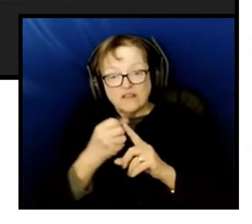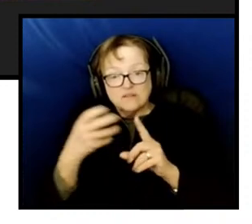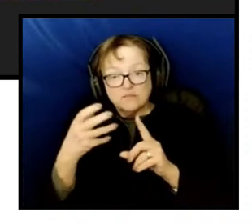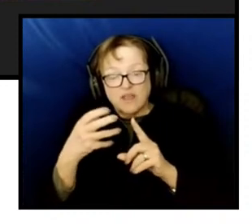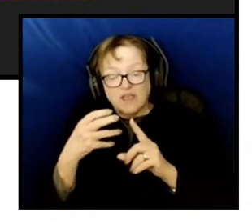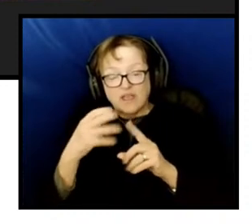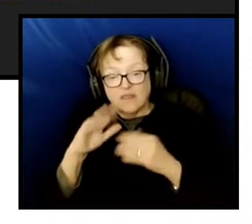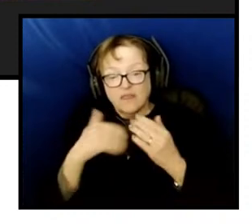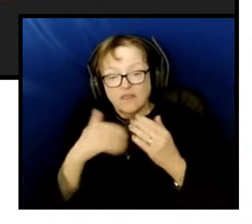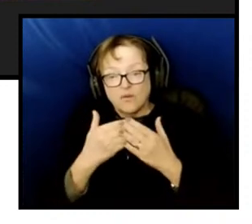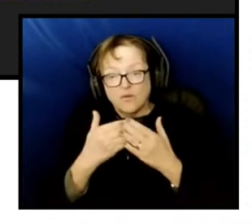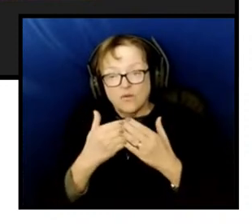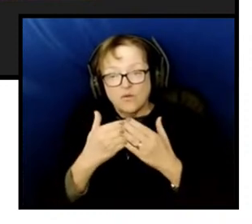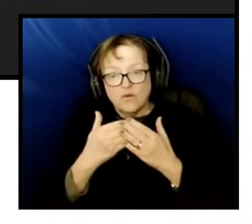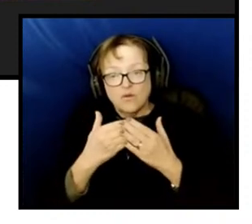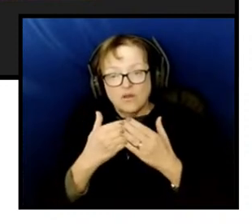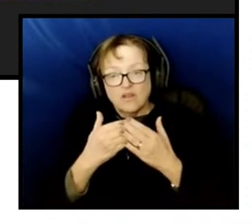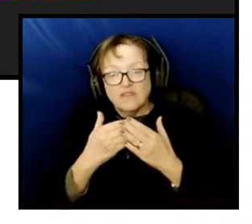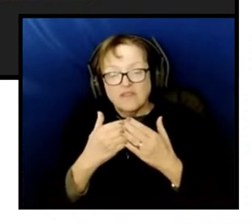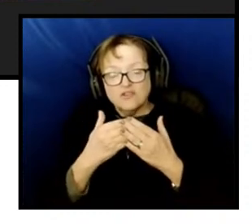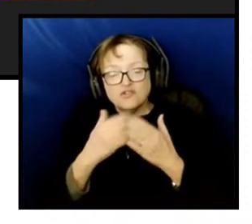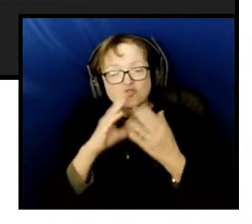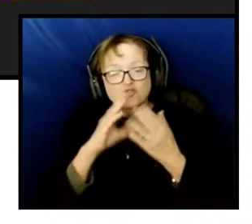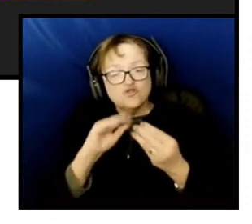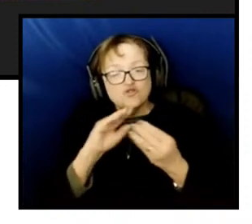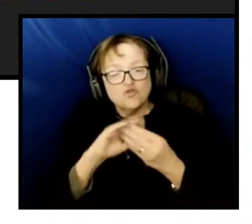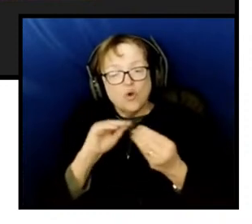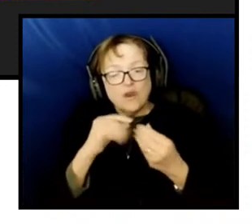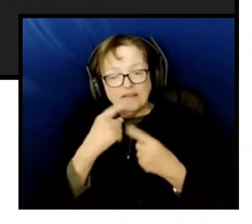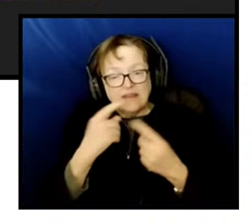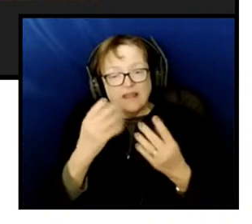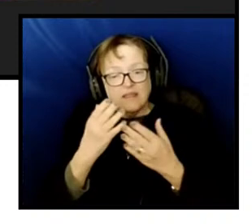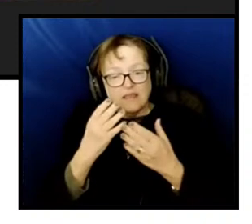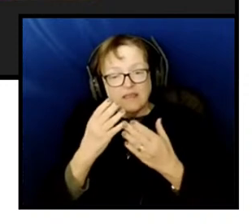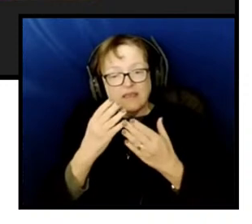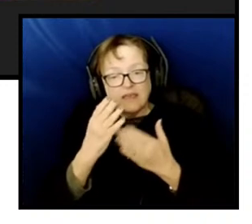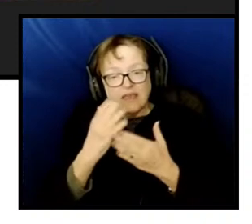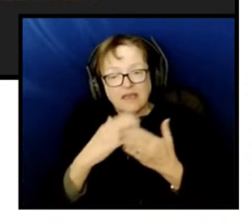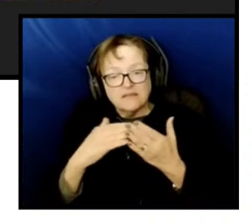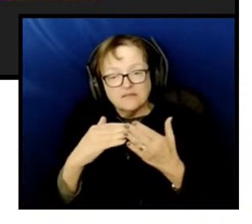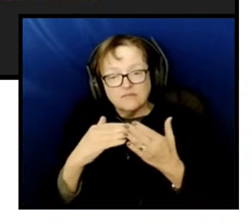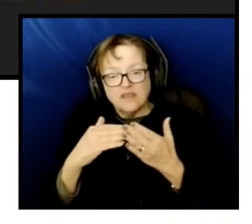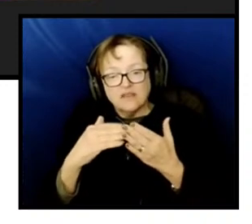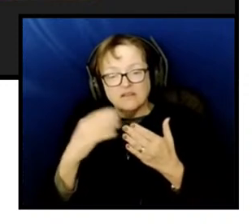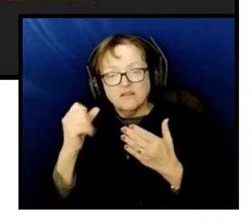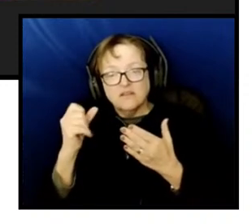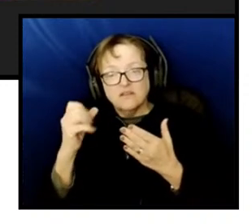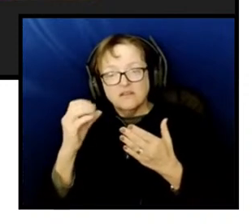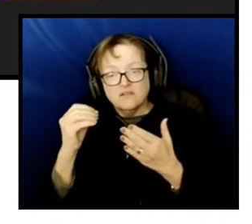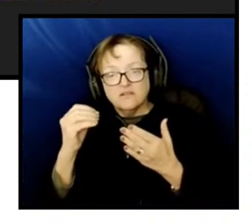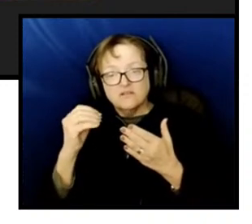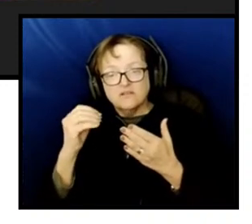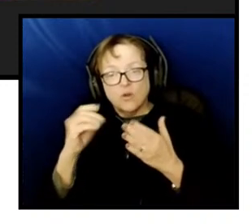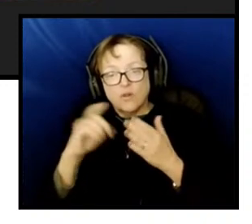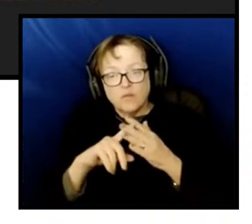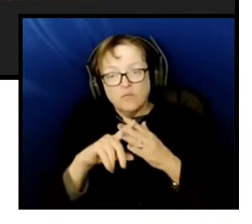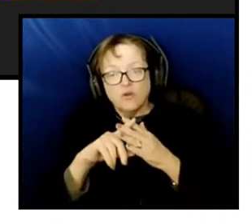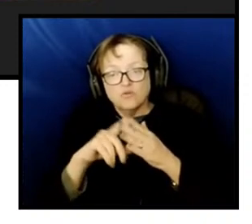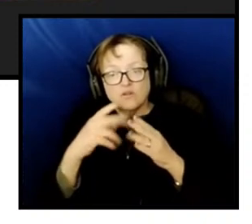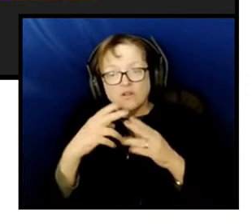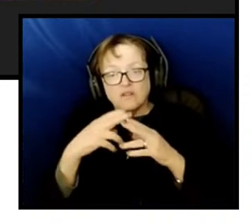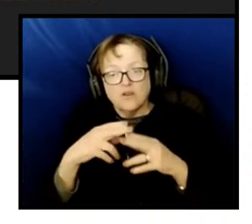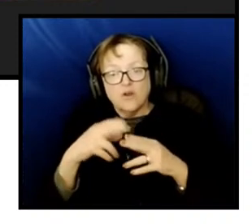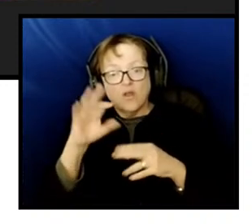the whole, there's a storytelling aspect to tarot cards. So the emerging one is also called the